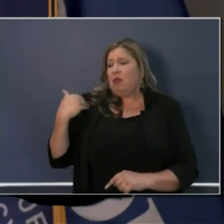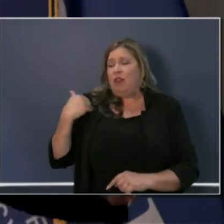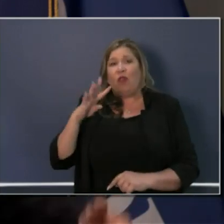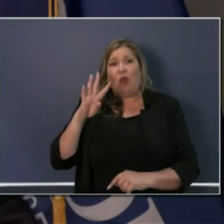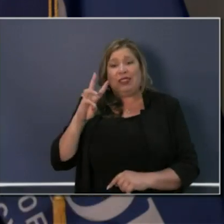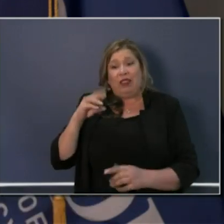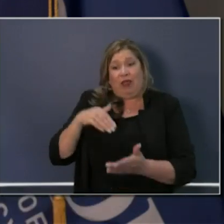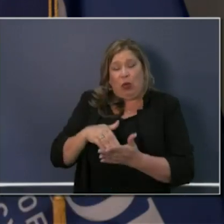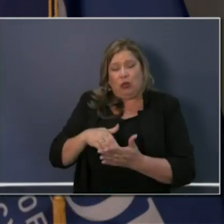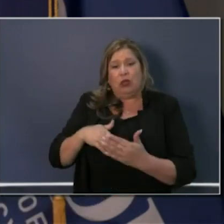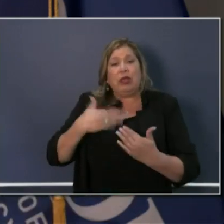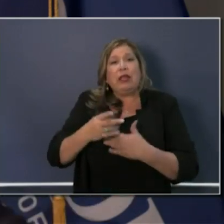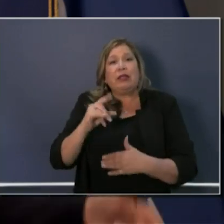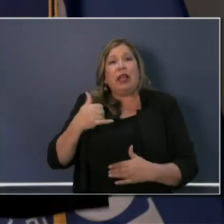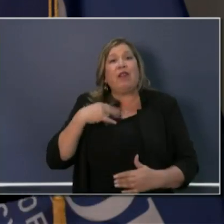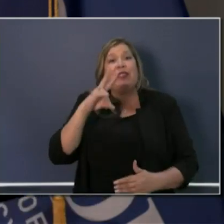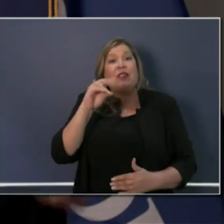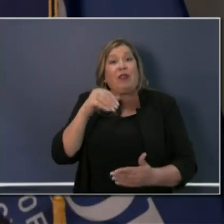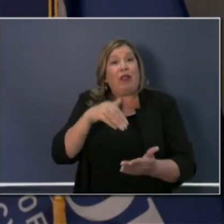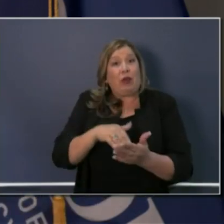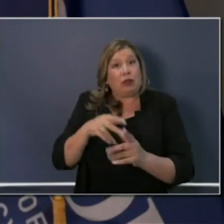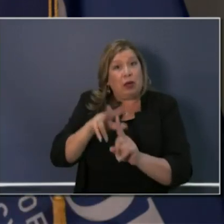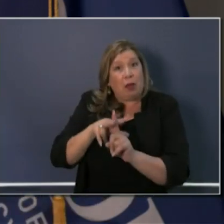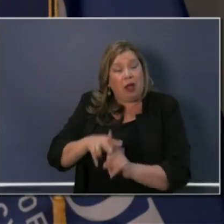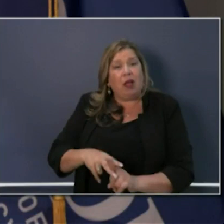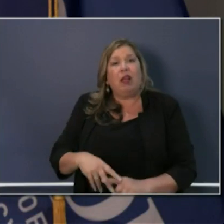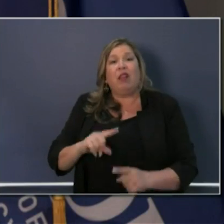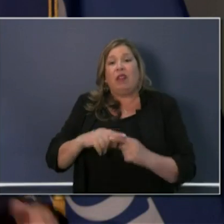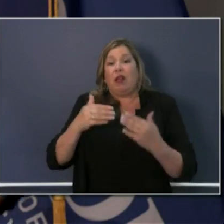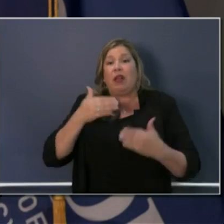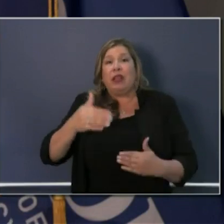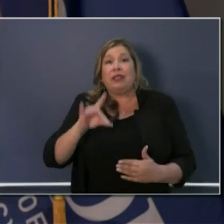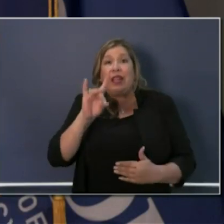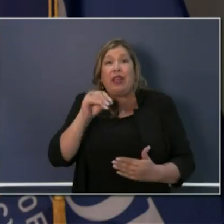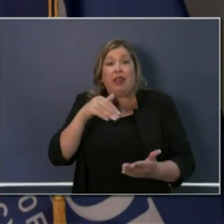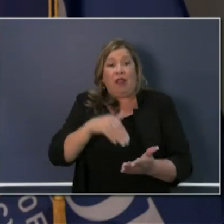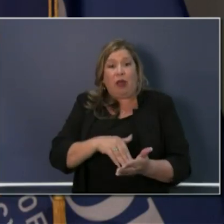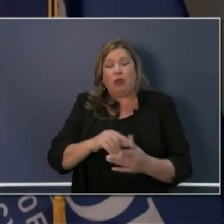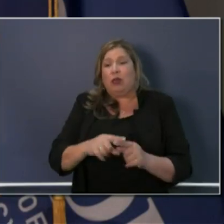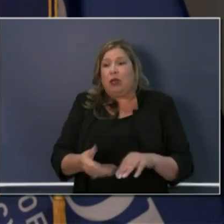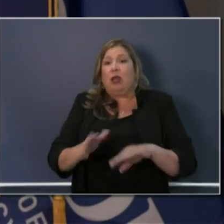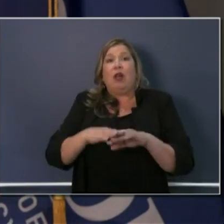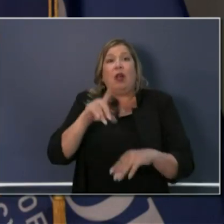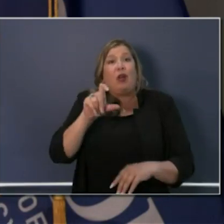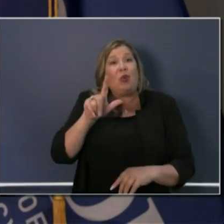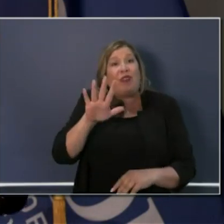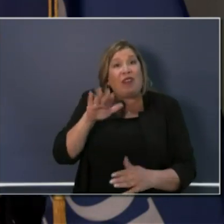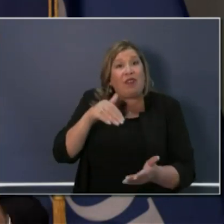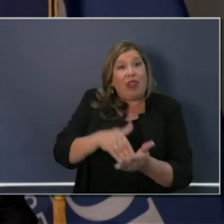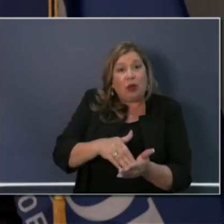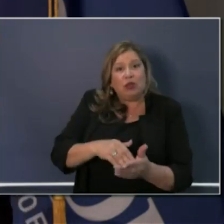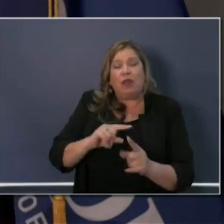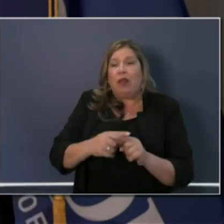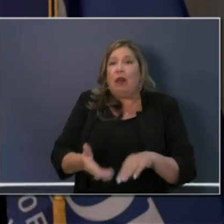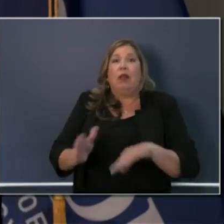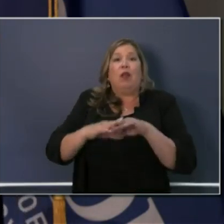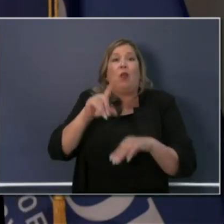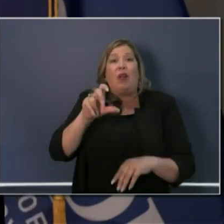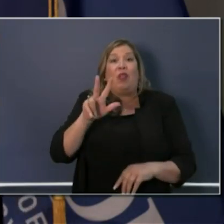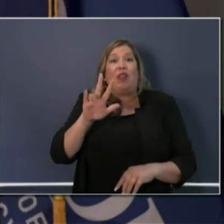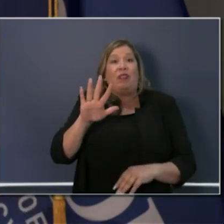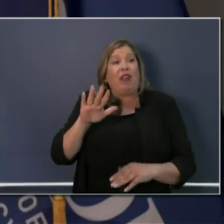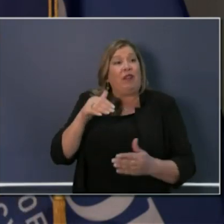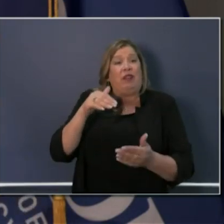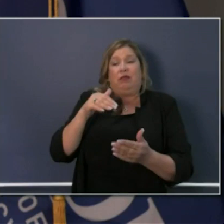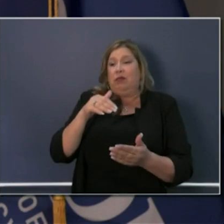day was 70,000. Day after that, 80,000. Went up to 125, 135 2